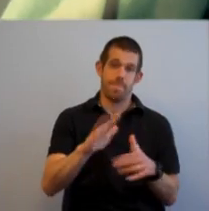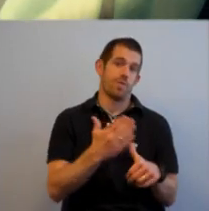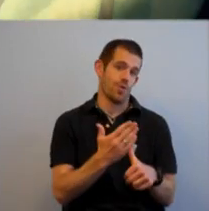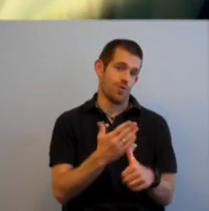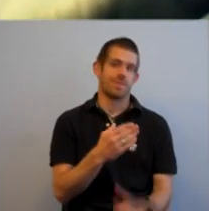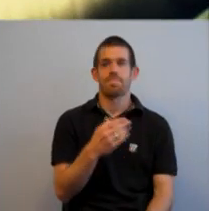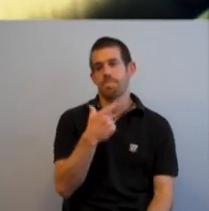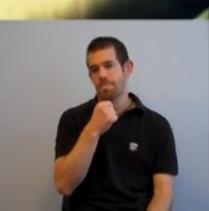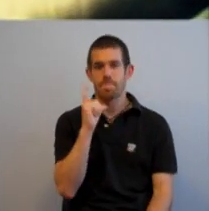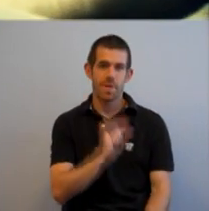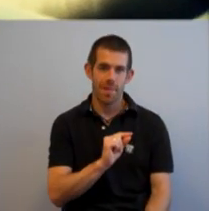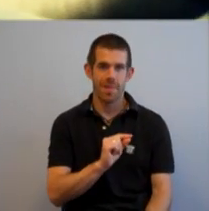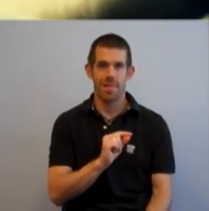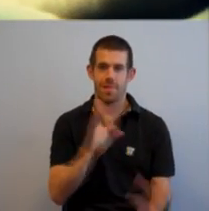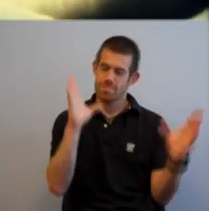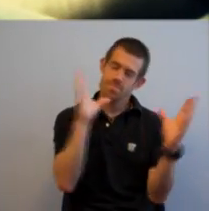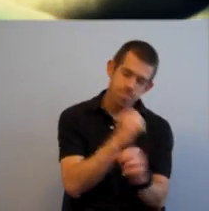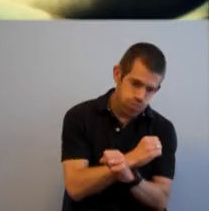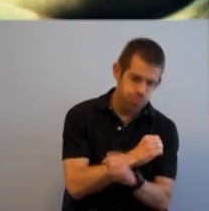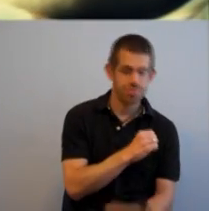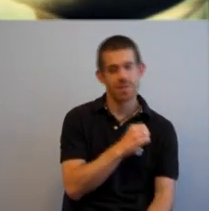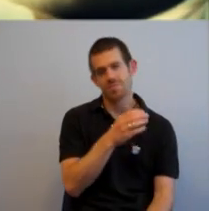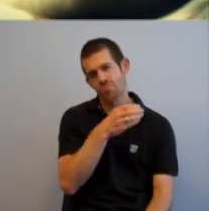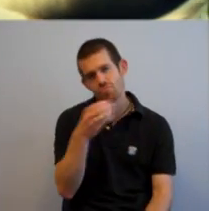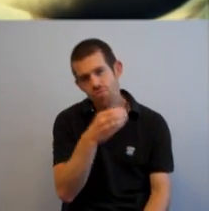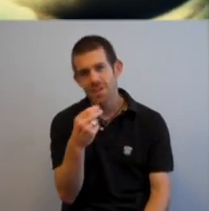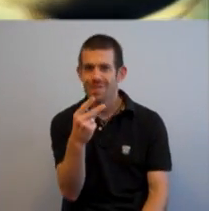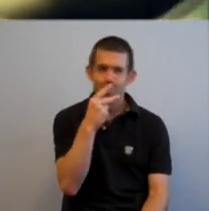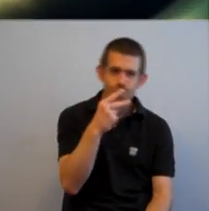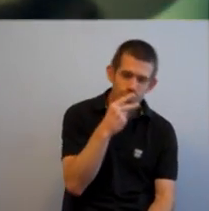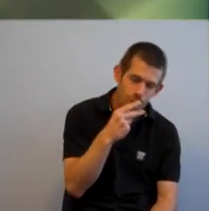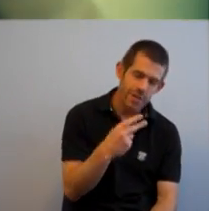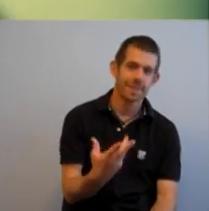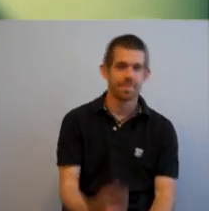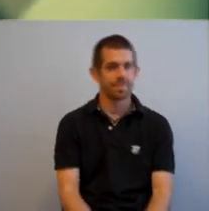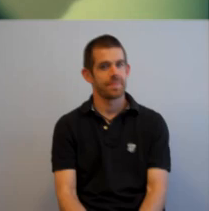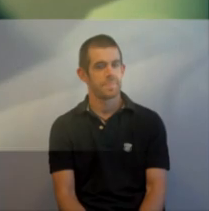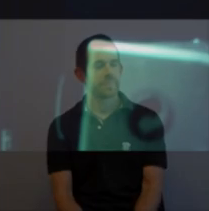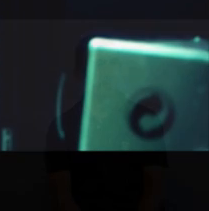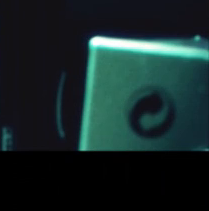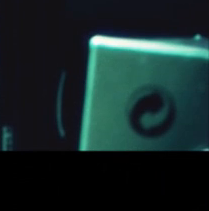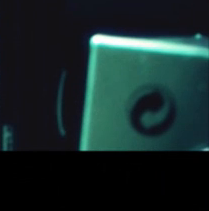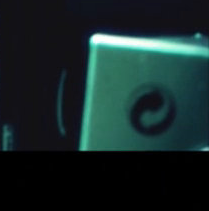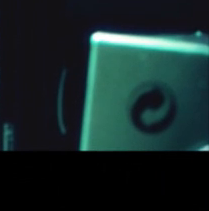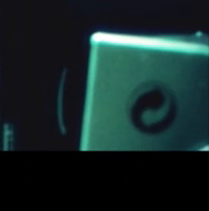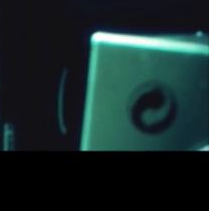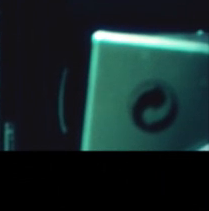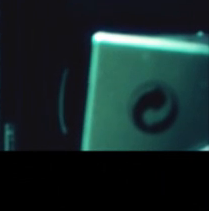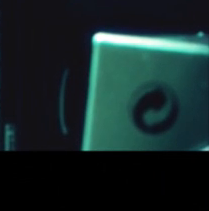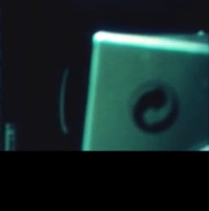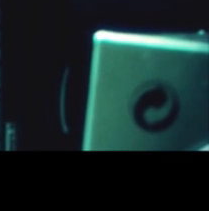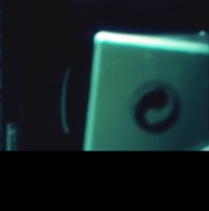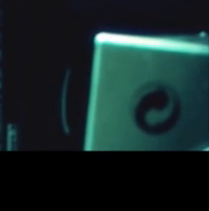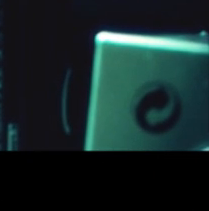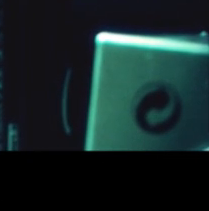had a cigarette and fallen asleep when they're tired or when they've had a drink. And that can cause, obviously, very